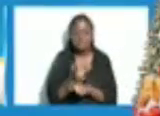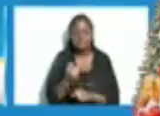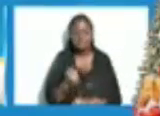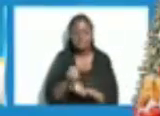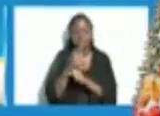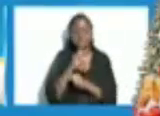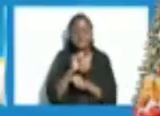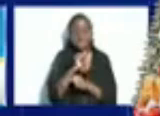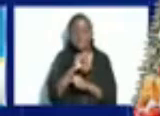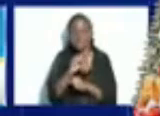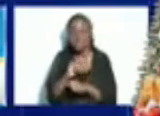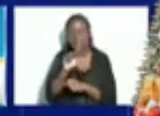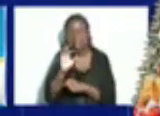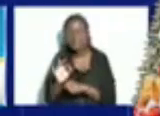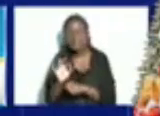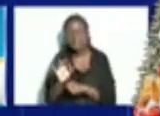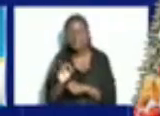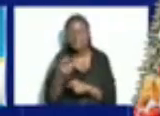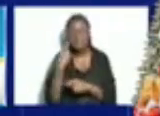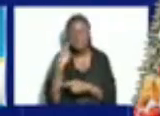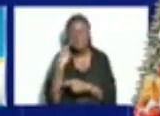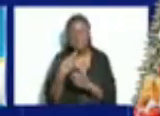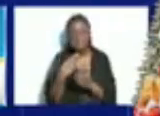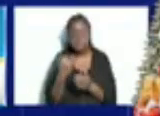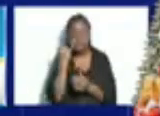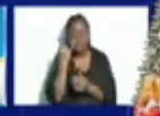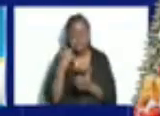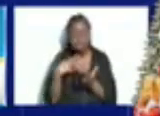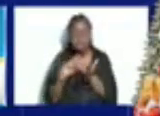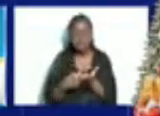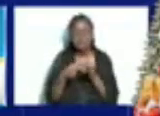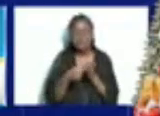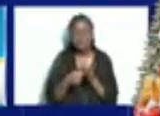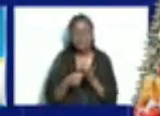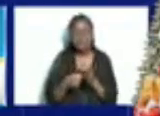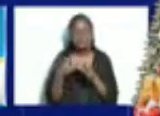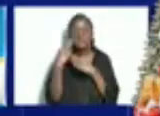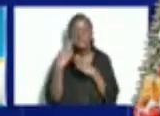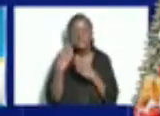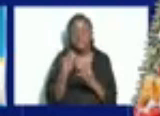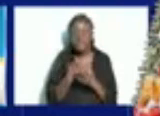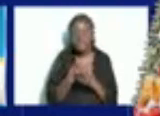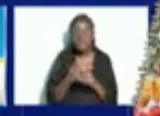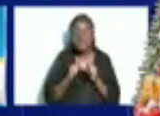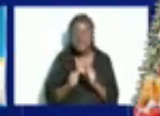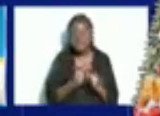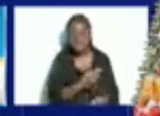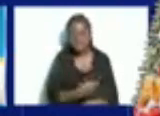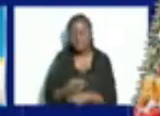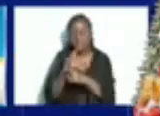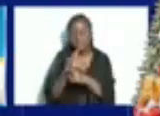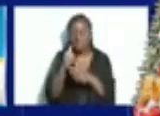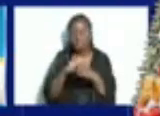Fund. His recent report showed that the Bahamas economy continued to rebound vigorously in 2022. Real GDP growth